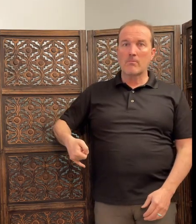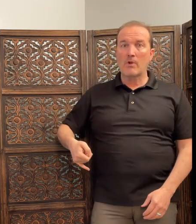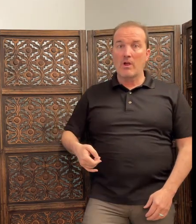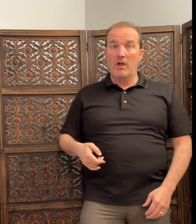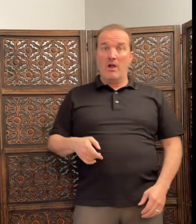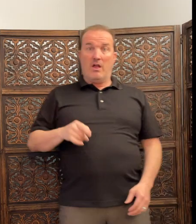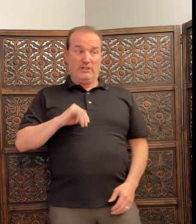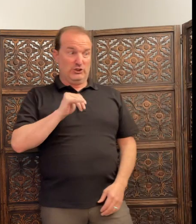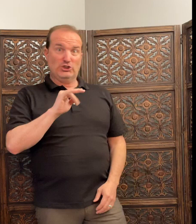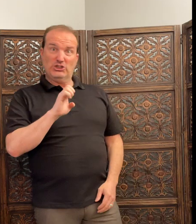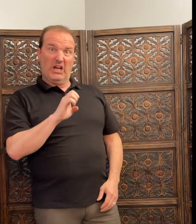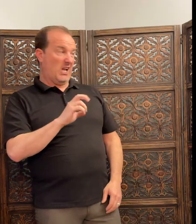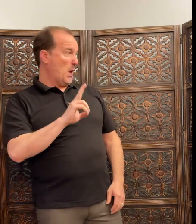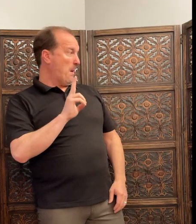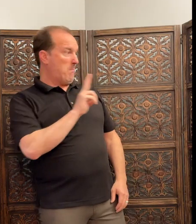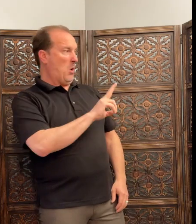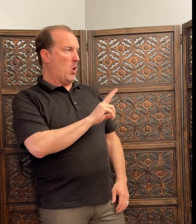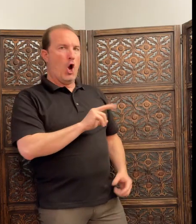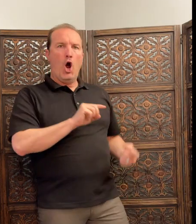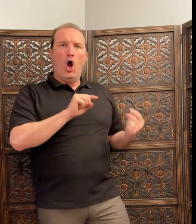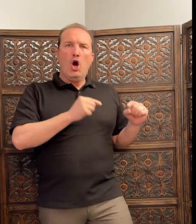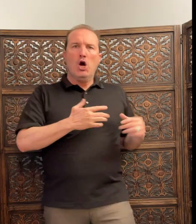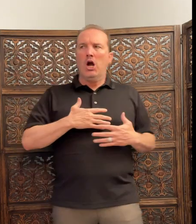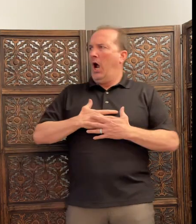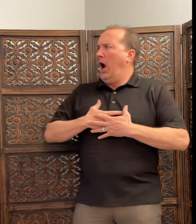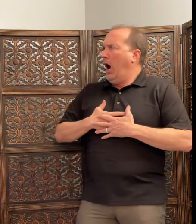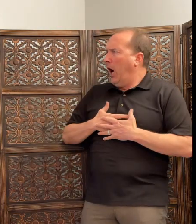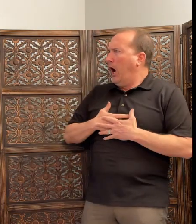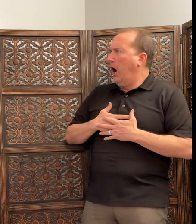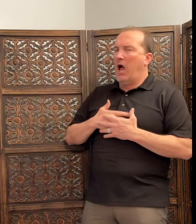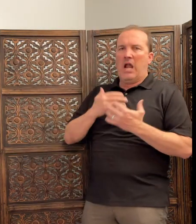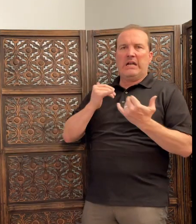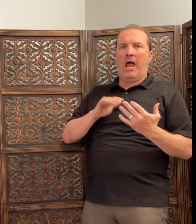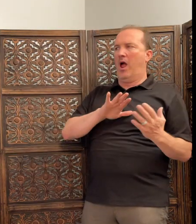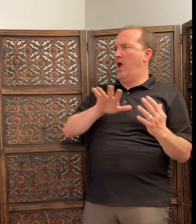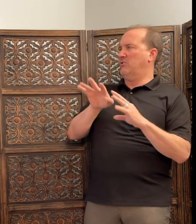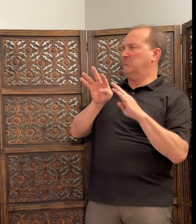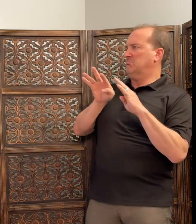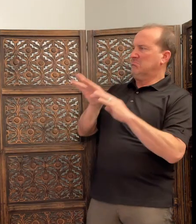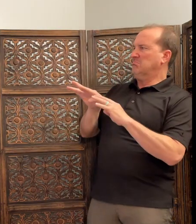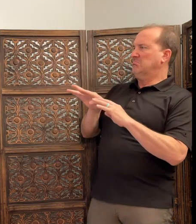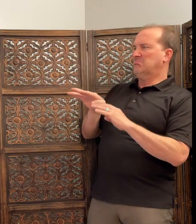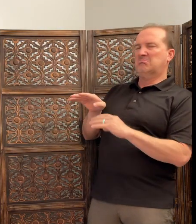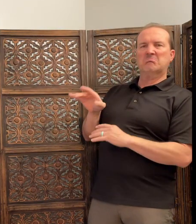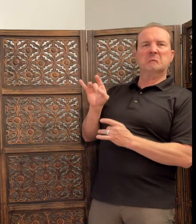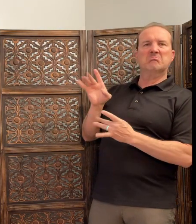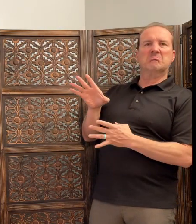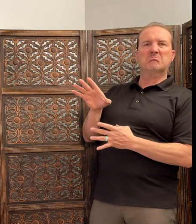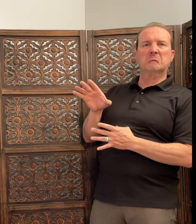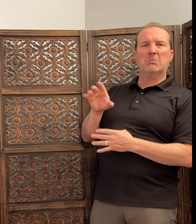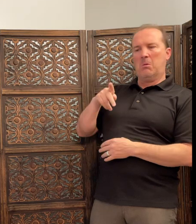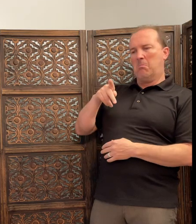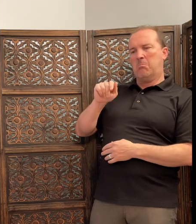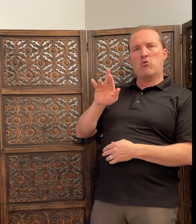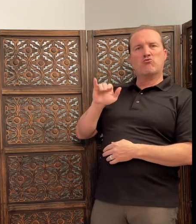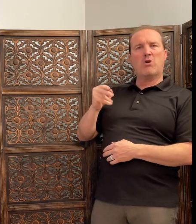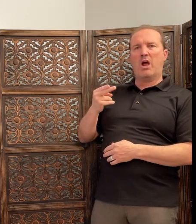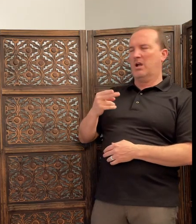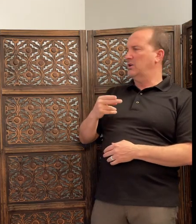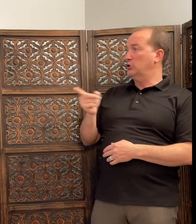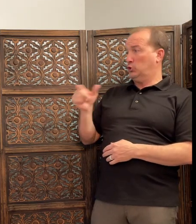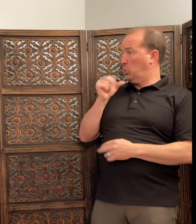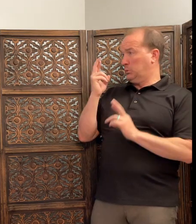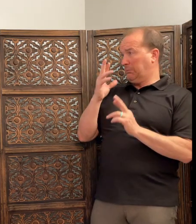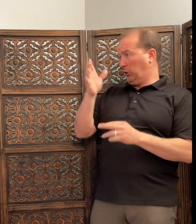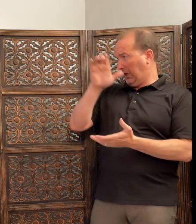Janie bruises Joe's ego, she becomes a pariah among the men and the women in the town. She is someone who doesn't respect her husband, so why